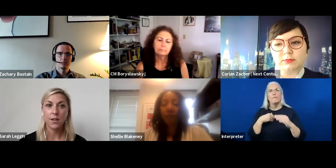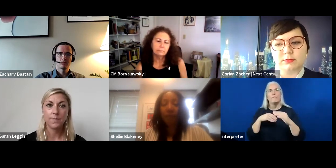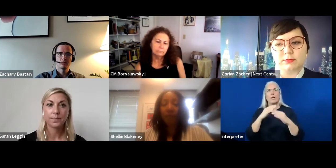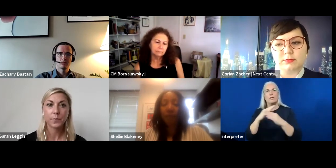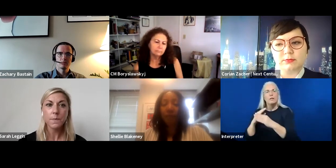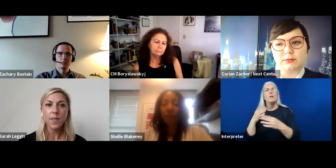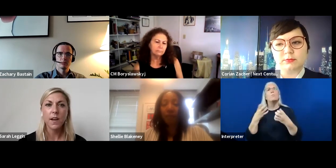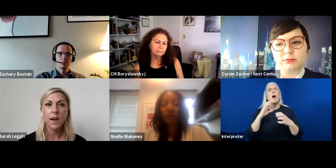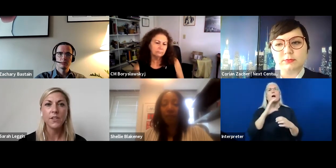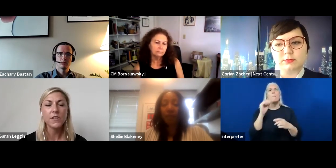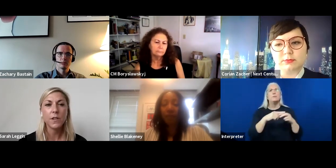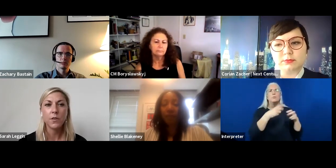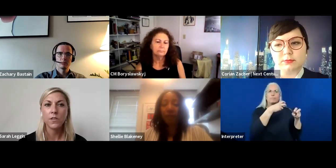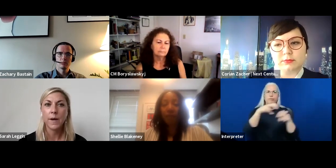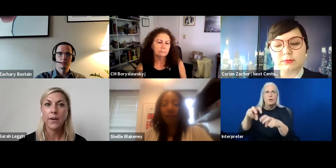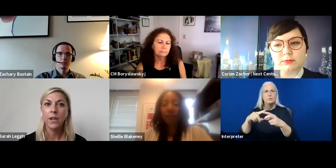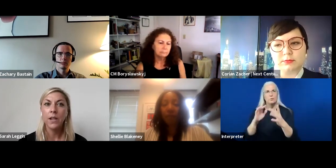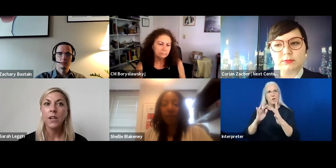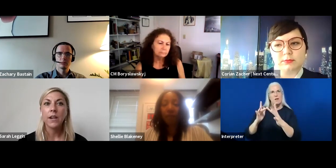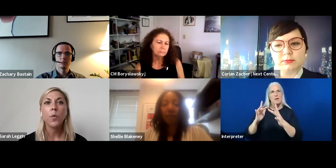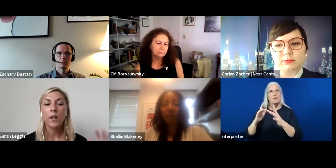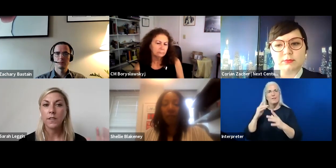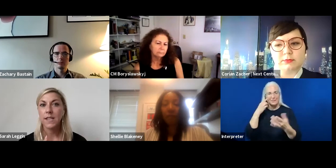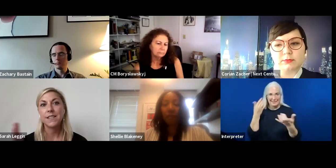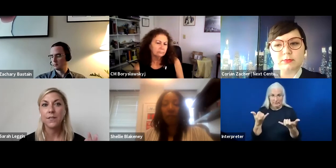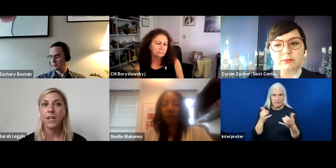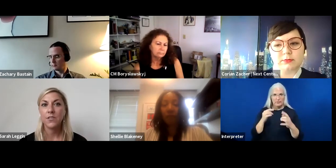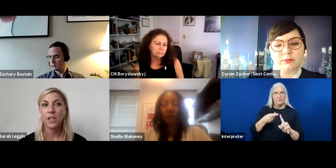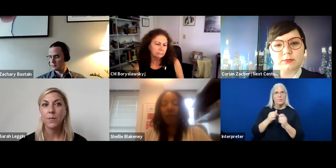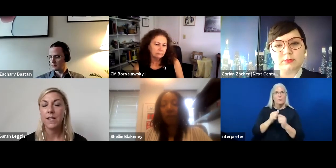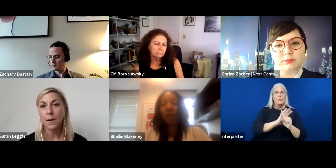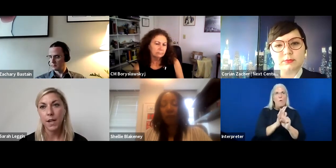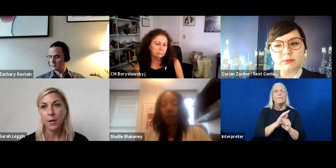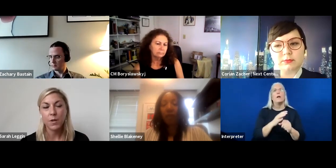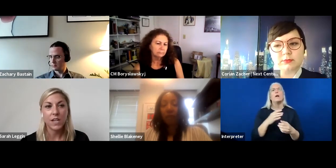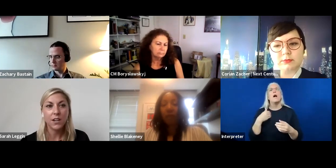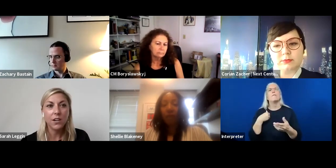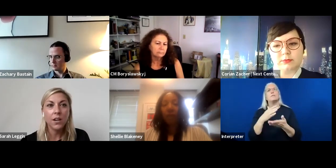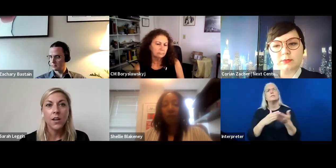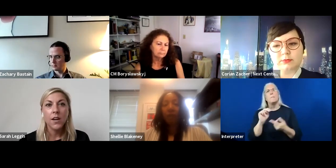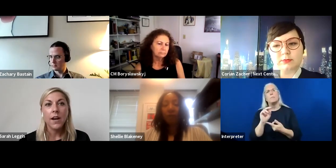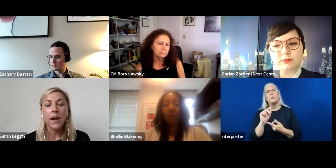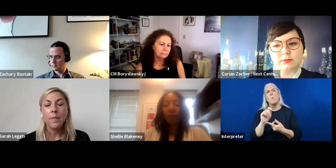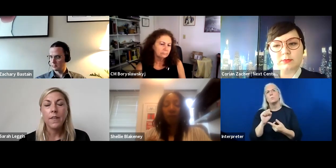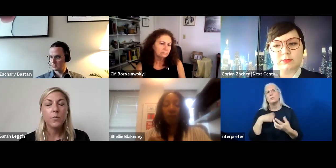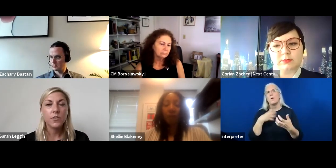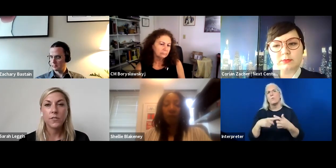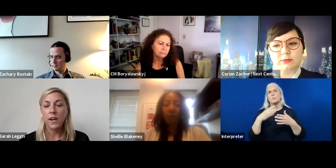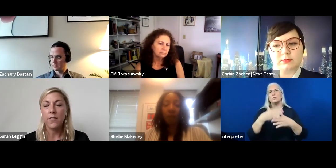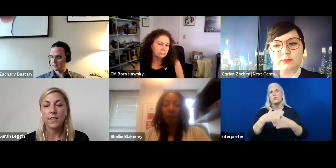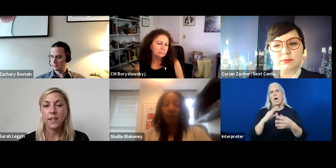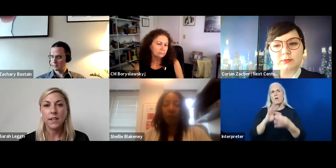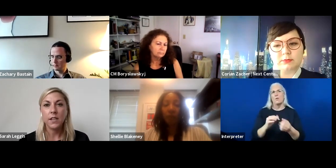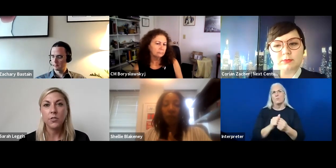pandemic. And just a few notes about kind of wireless connectivity during the pandemic in particular. This was